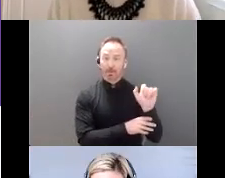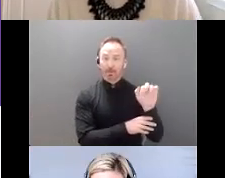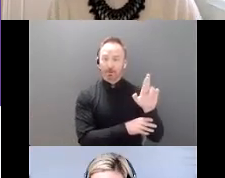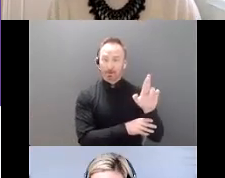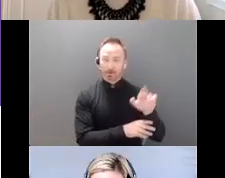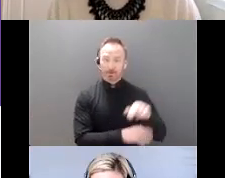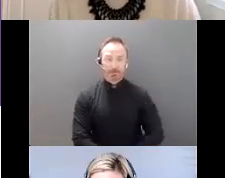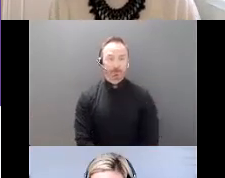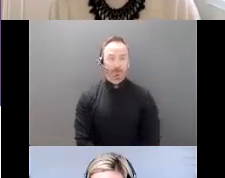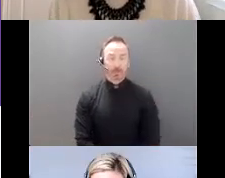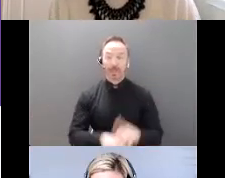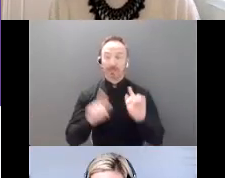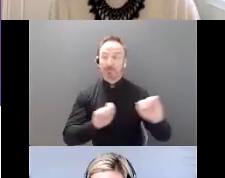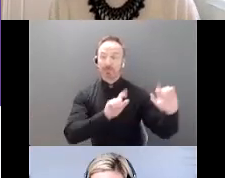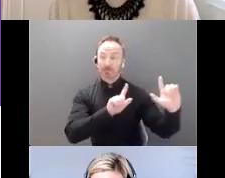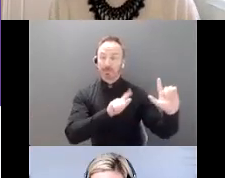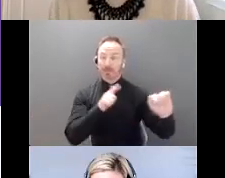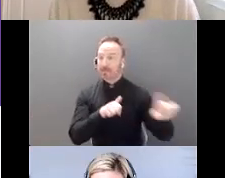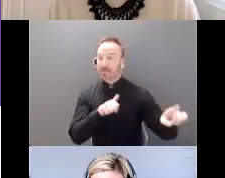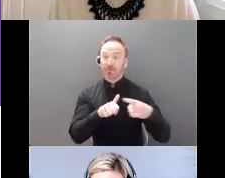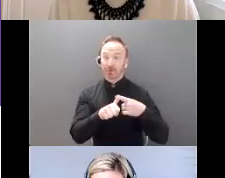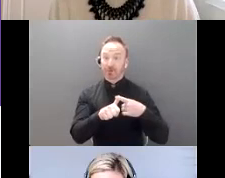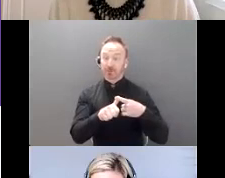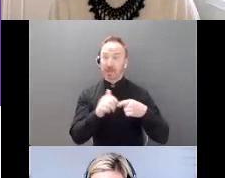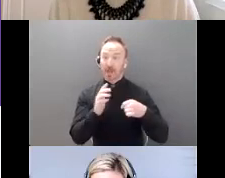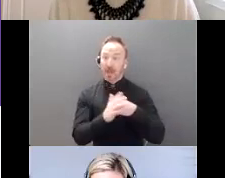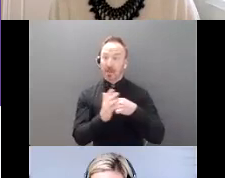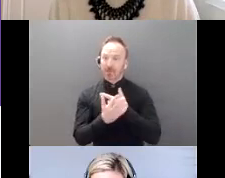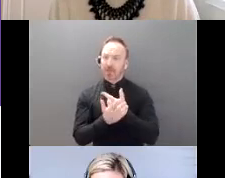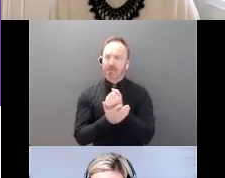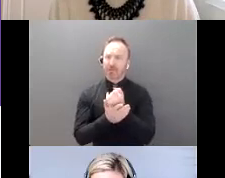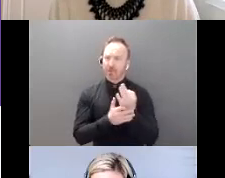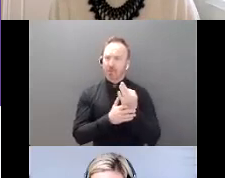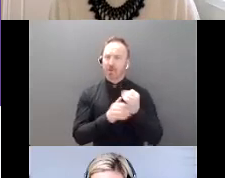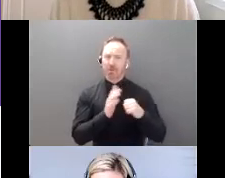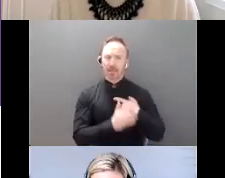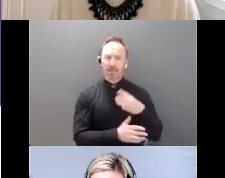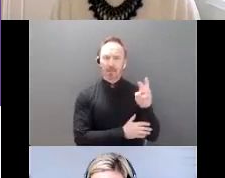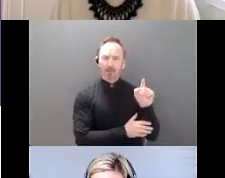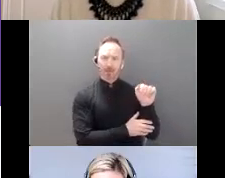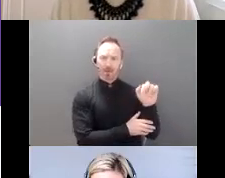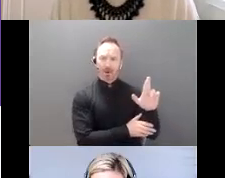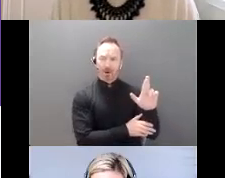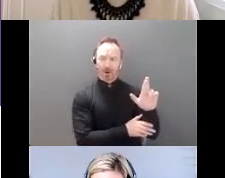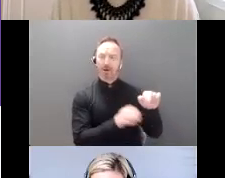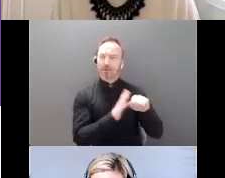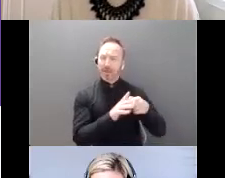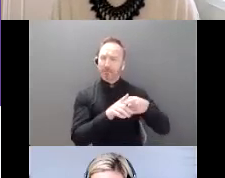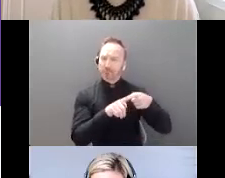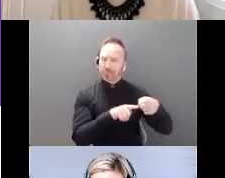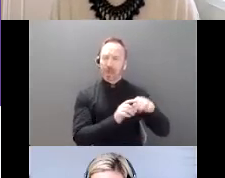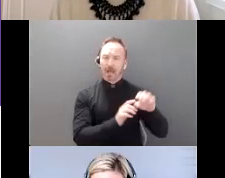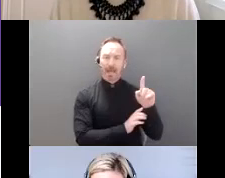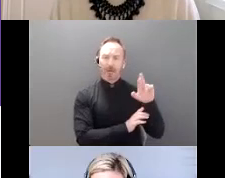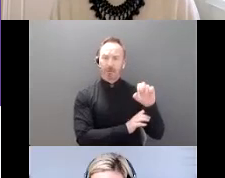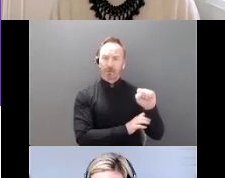So this is the first webinar out of a series of webinars that we will be focusing on elder mediation. So I encourage everyone to join us next